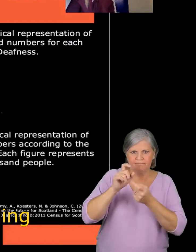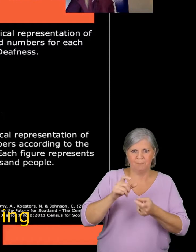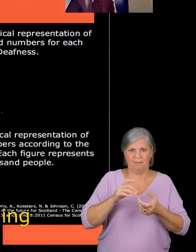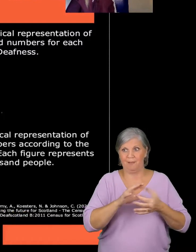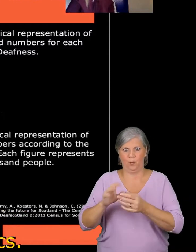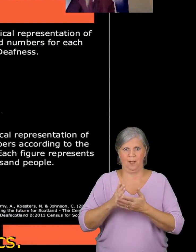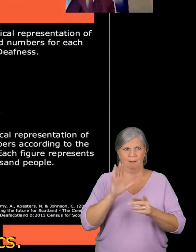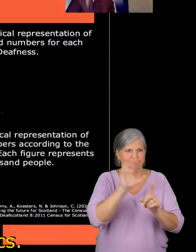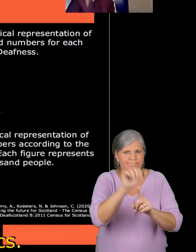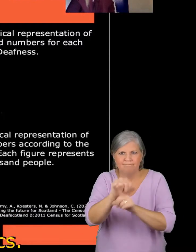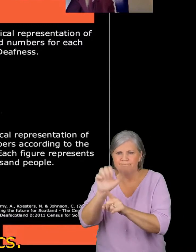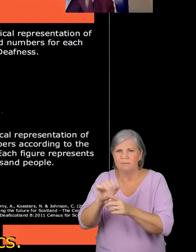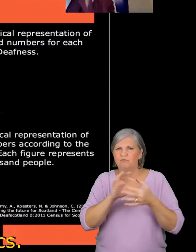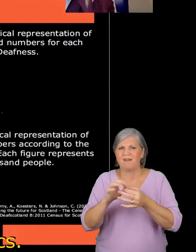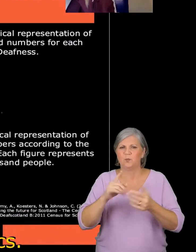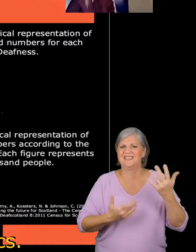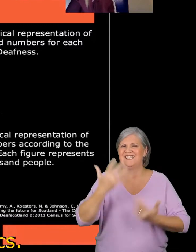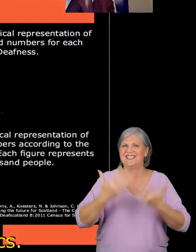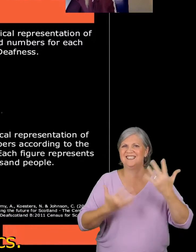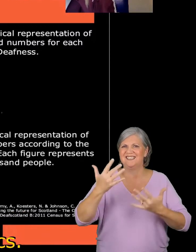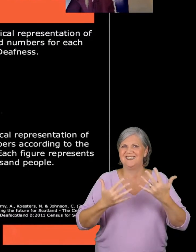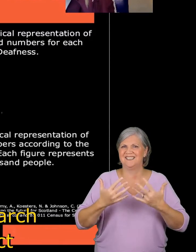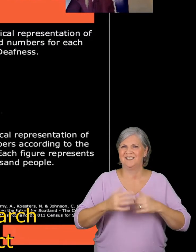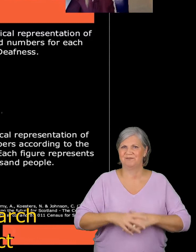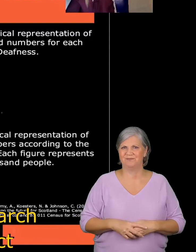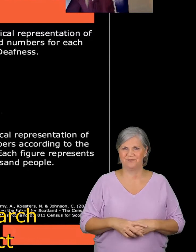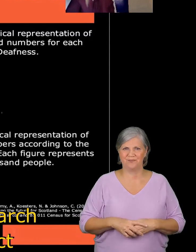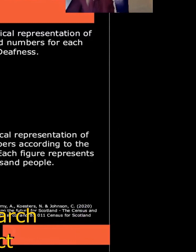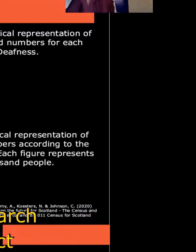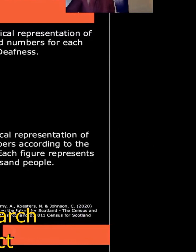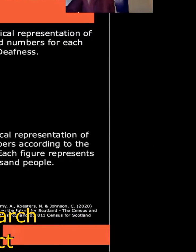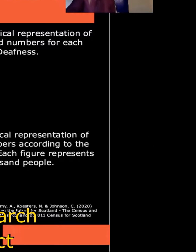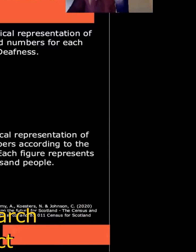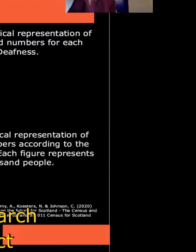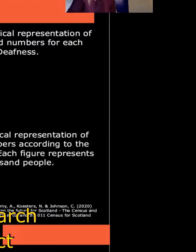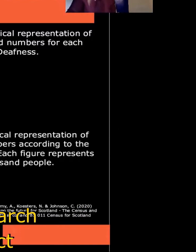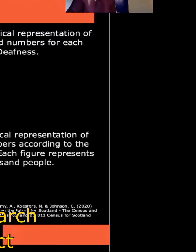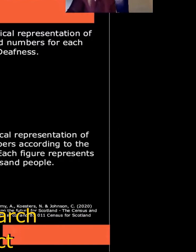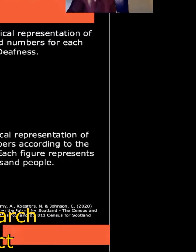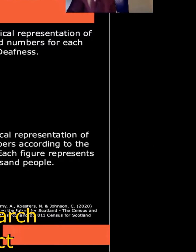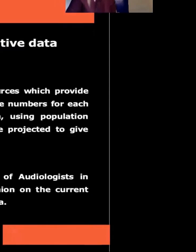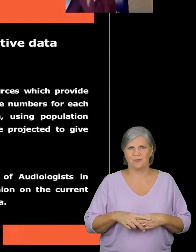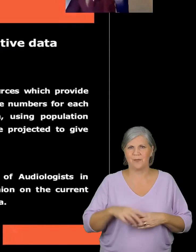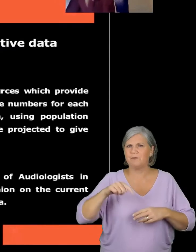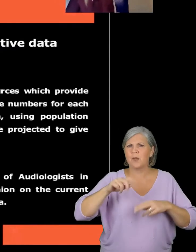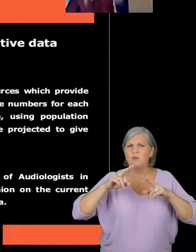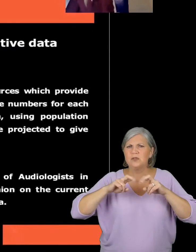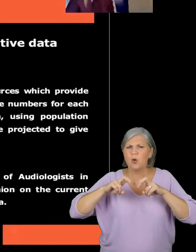procedures in order to capture relevant statistics. So, moving on to the research methodology of the